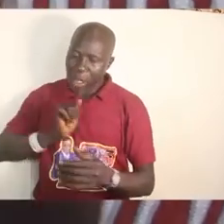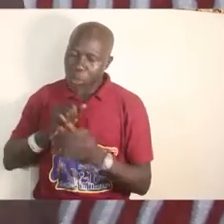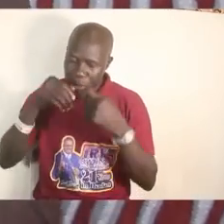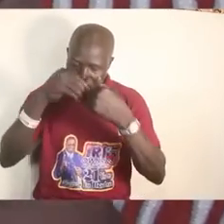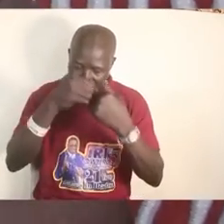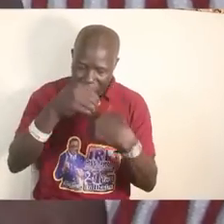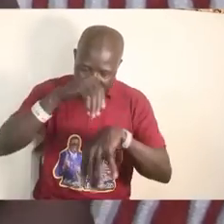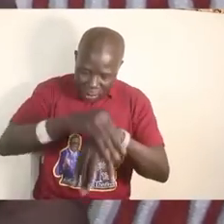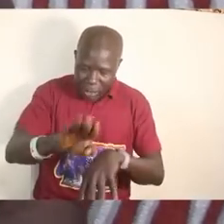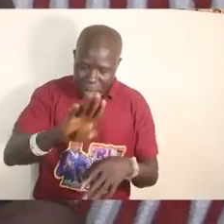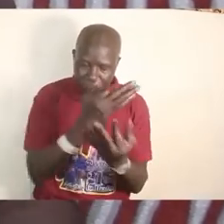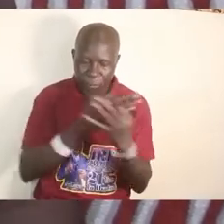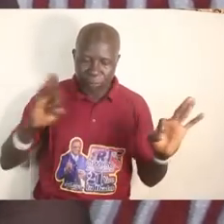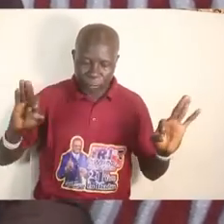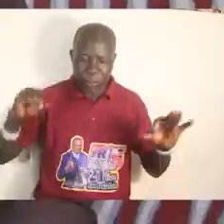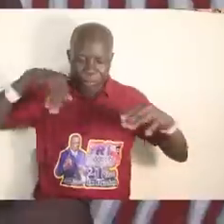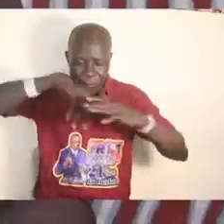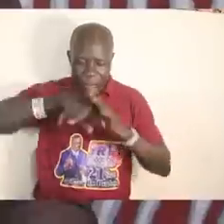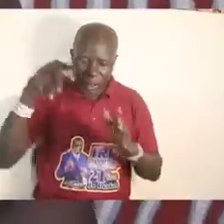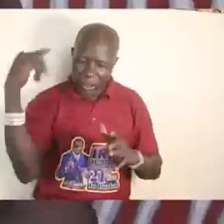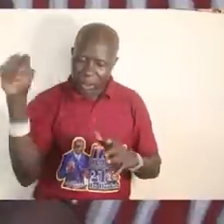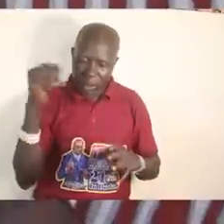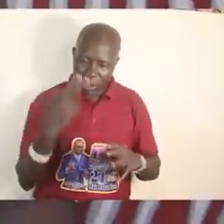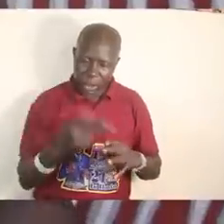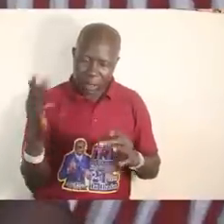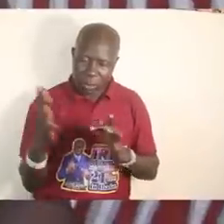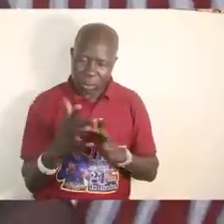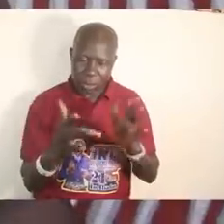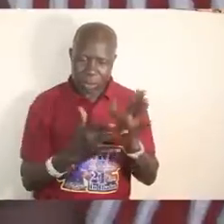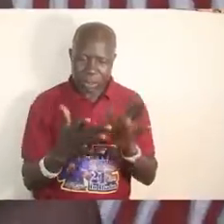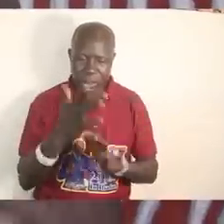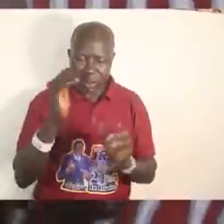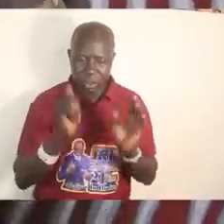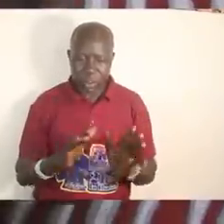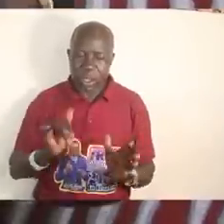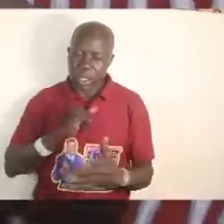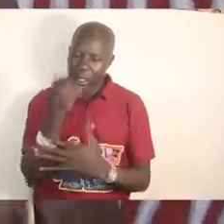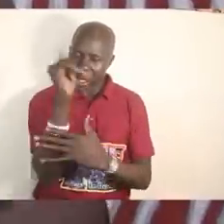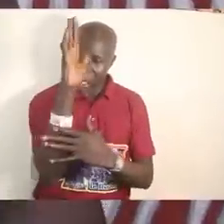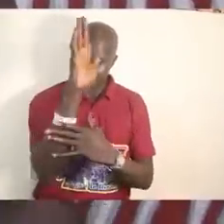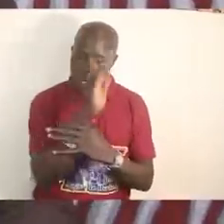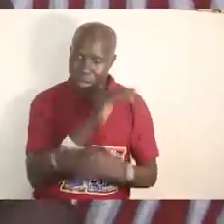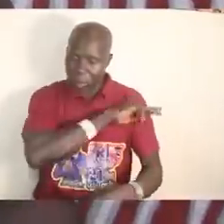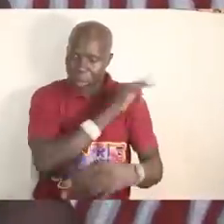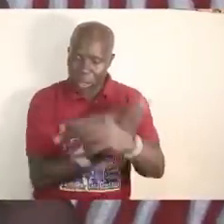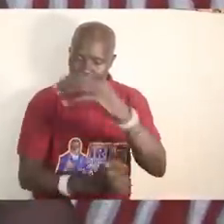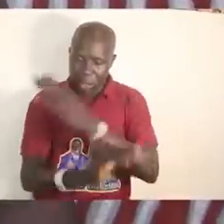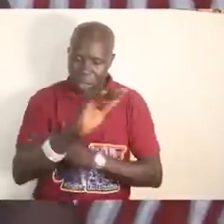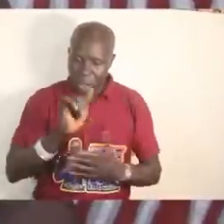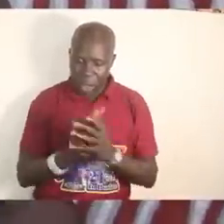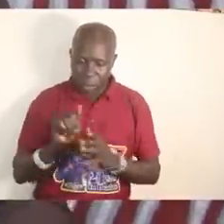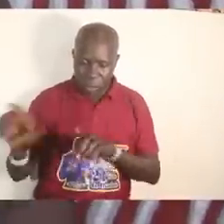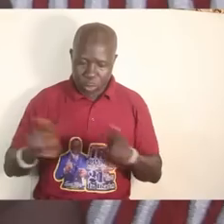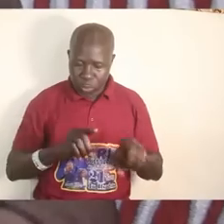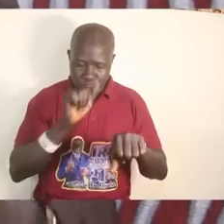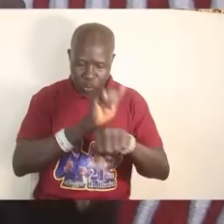Atu o sile. Amen. You are set free. In the name of Jesus. Amen. Owo agbara Olorun. The mighty hand of God. To n sise agbara.